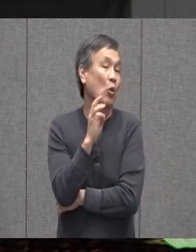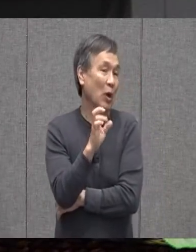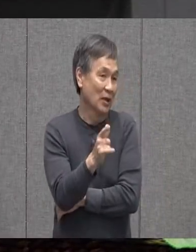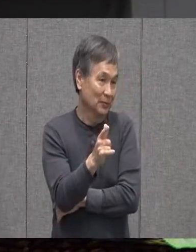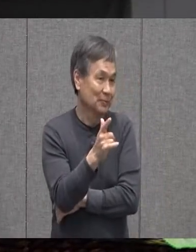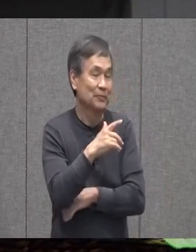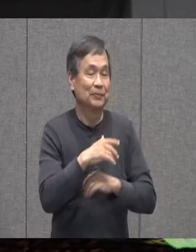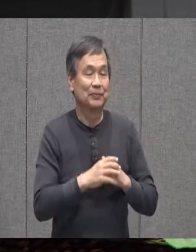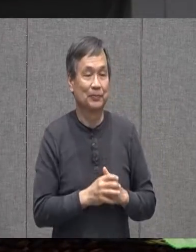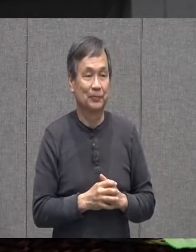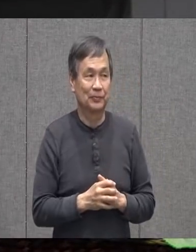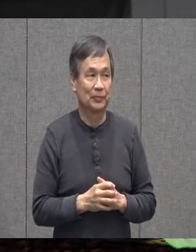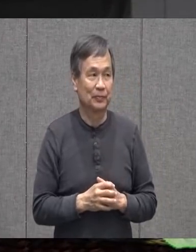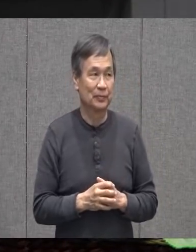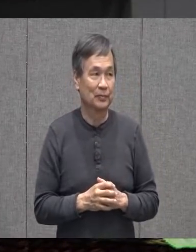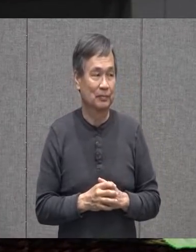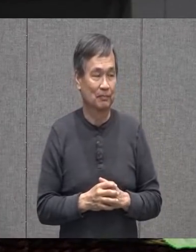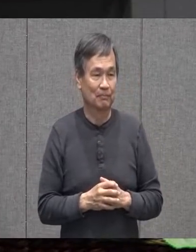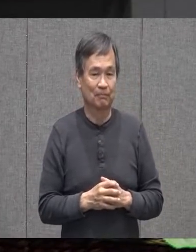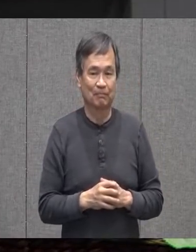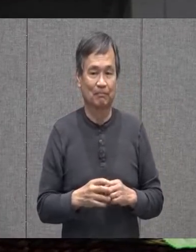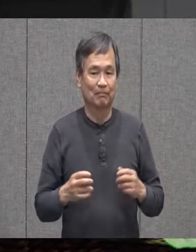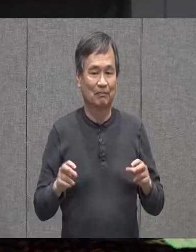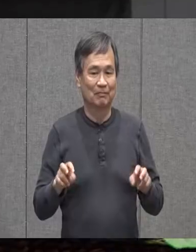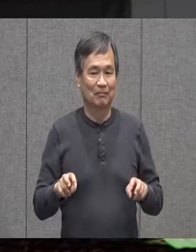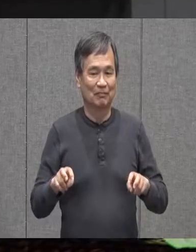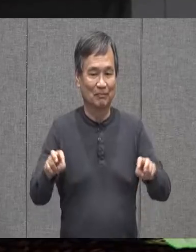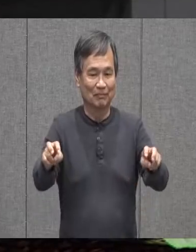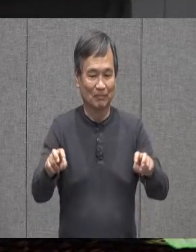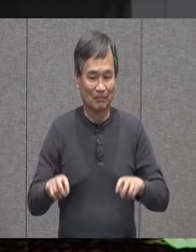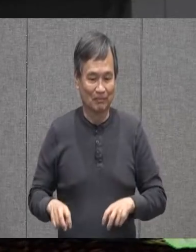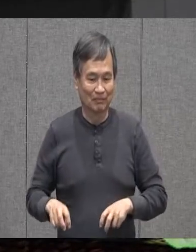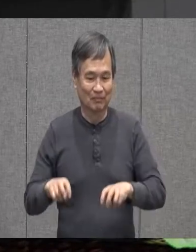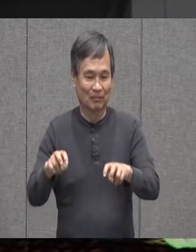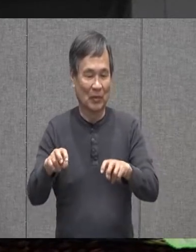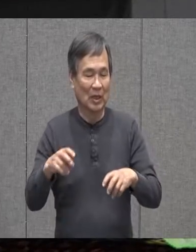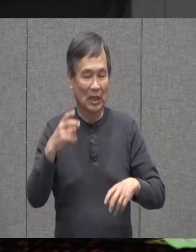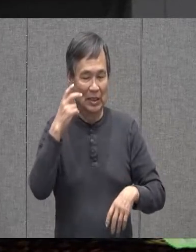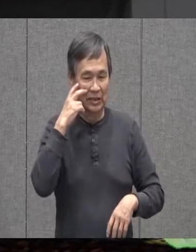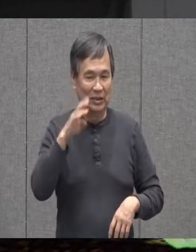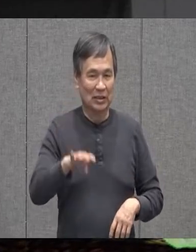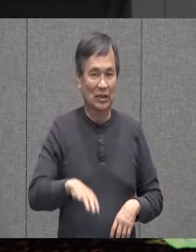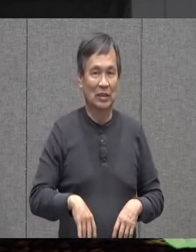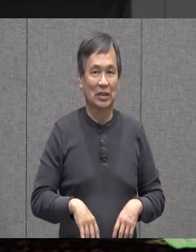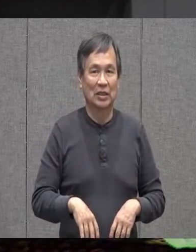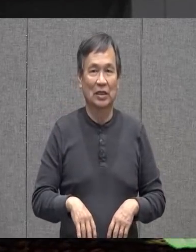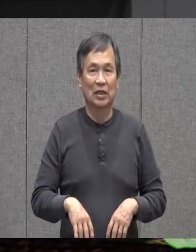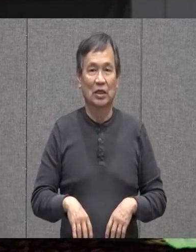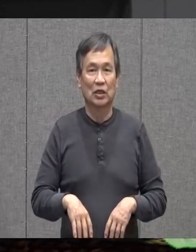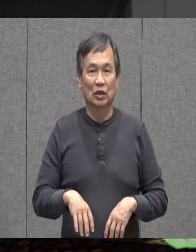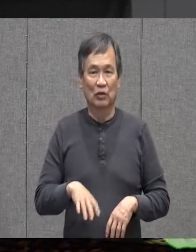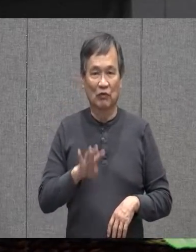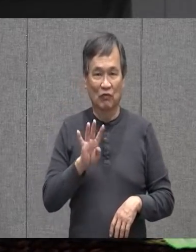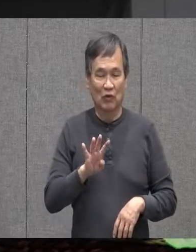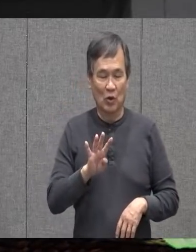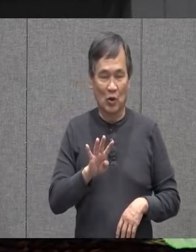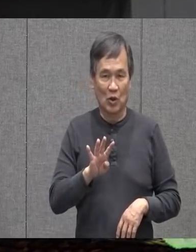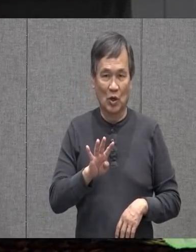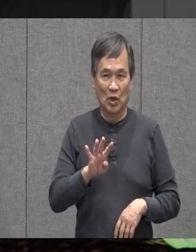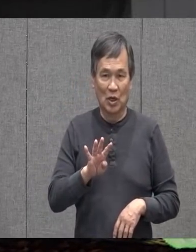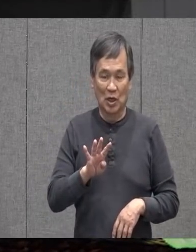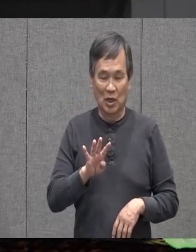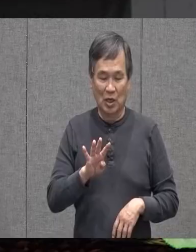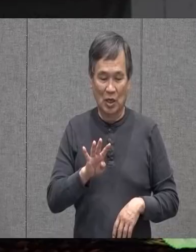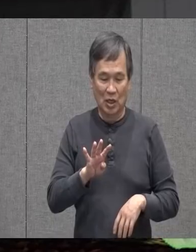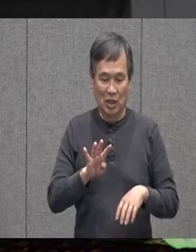Well, he's looking at the rows. 4 people sitting this way, and there's